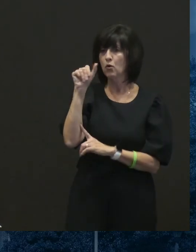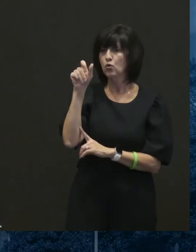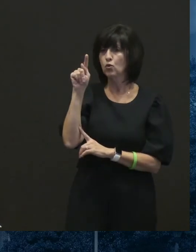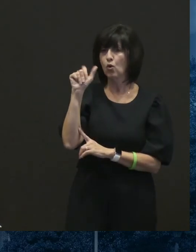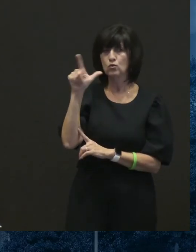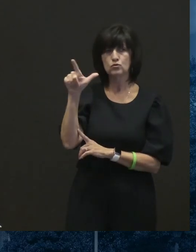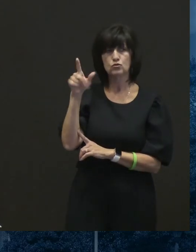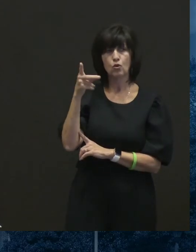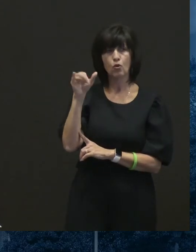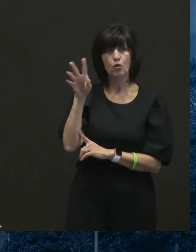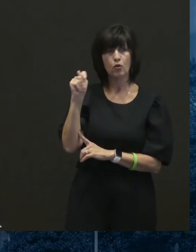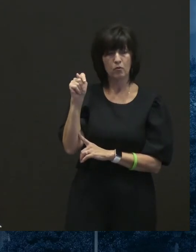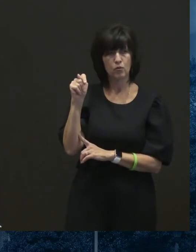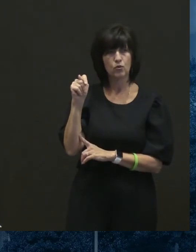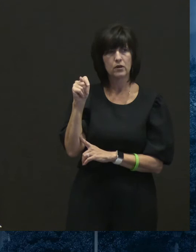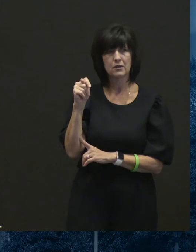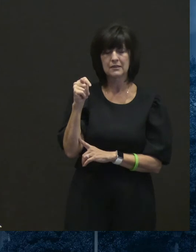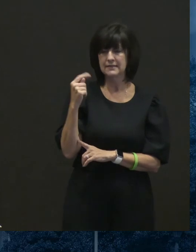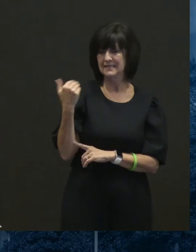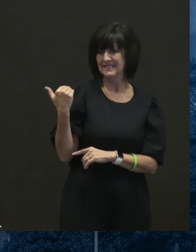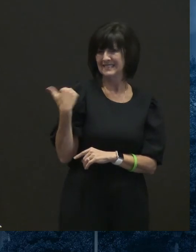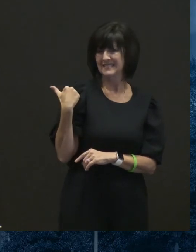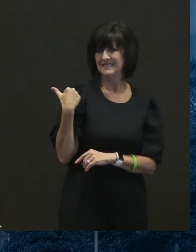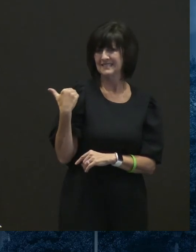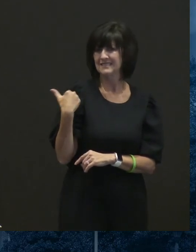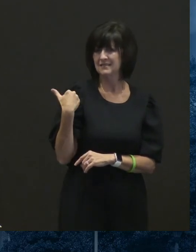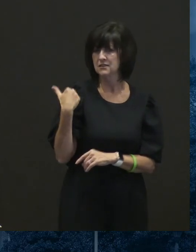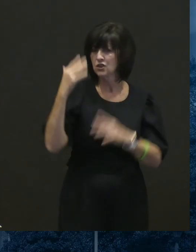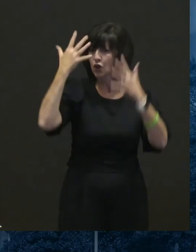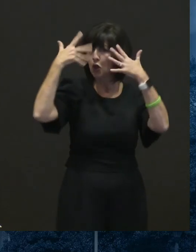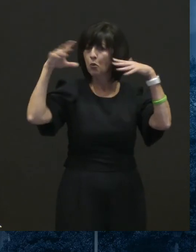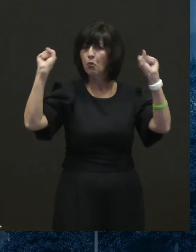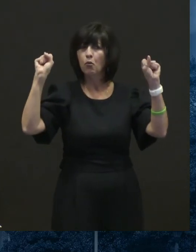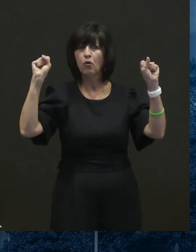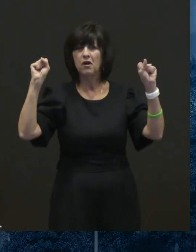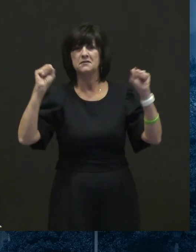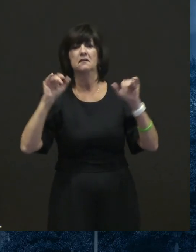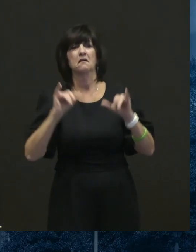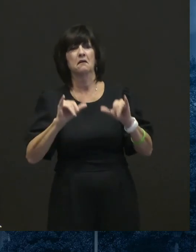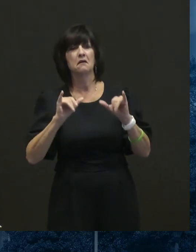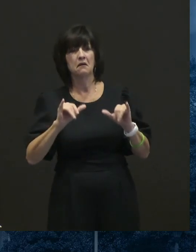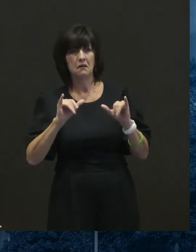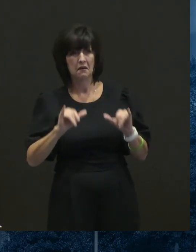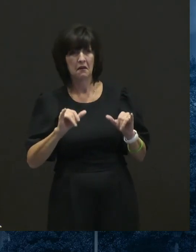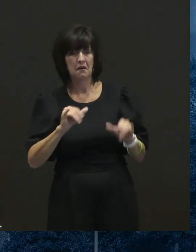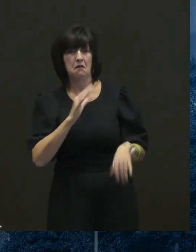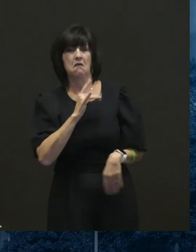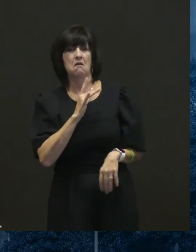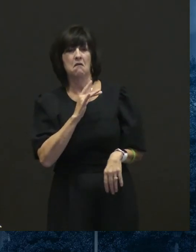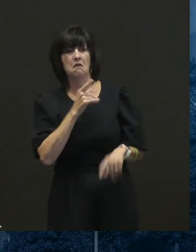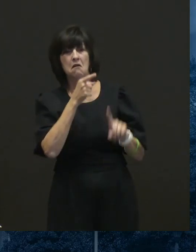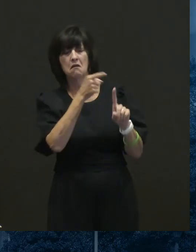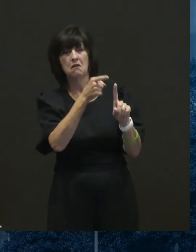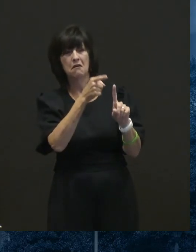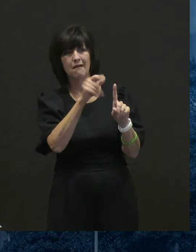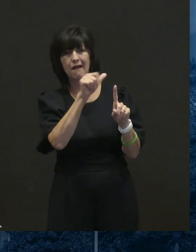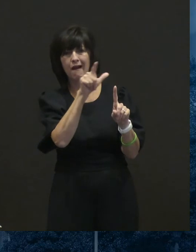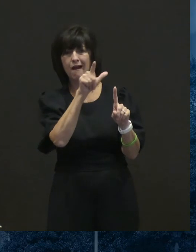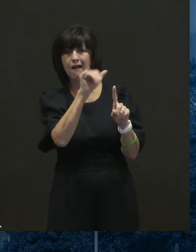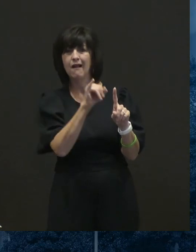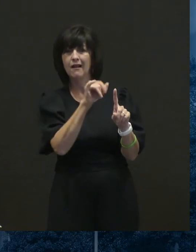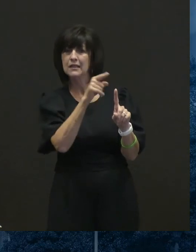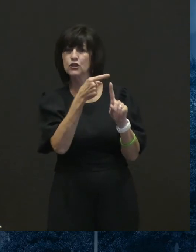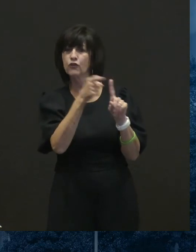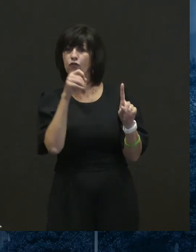recently characterized the shooting of MSNBC anchor Ali Velshi with a rubber bullet as a beautiful thing.